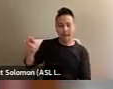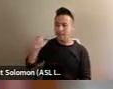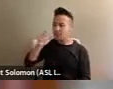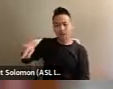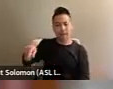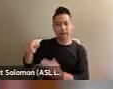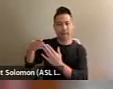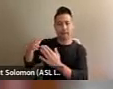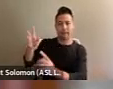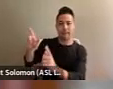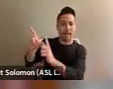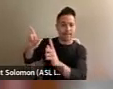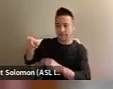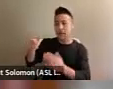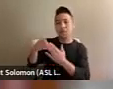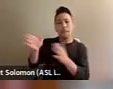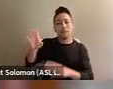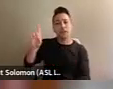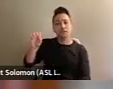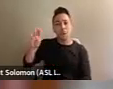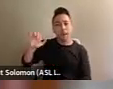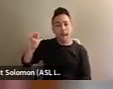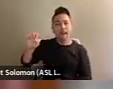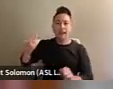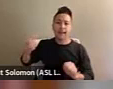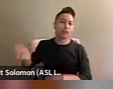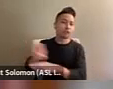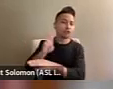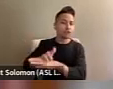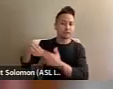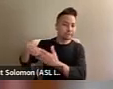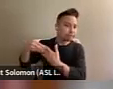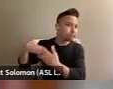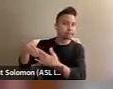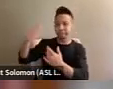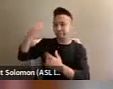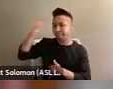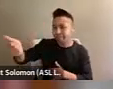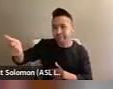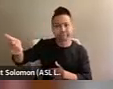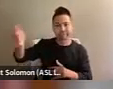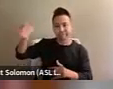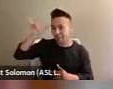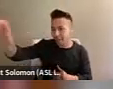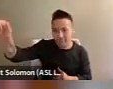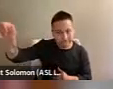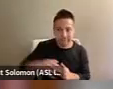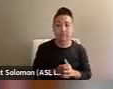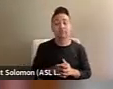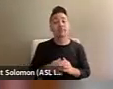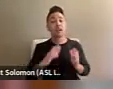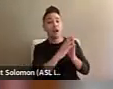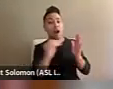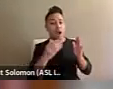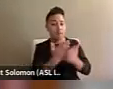domain can be used freely, and it can be used in perpetuity, right? Copyright